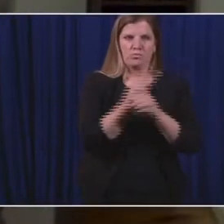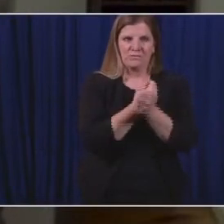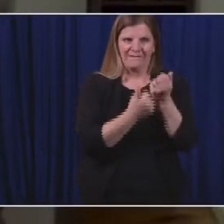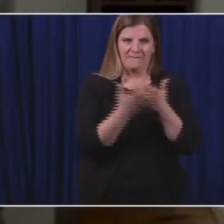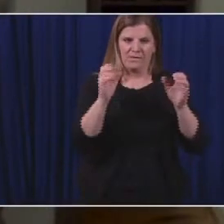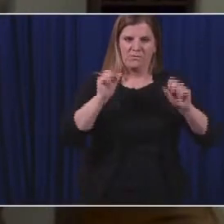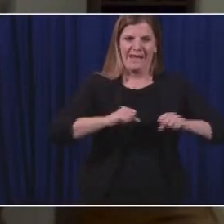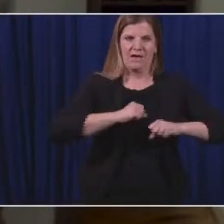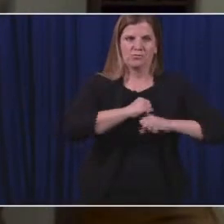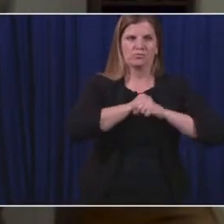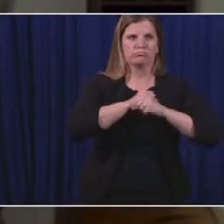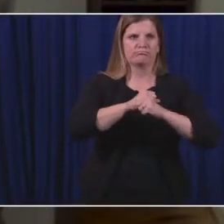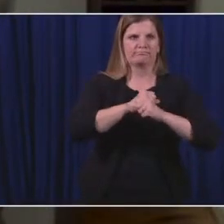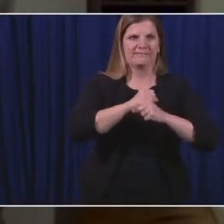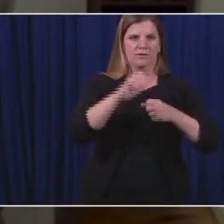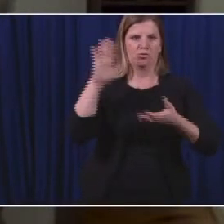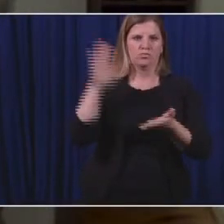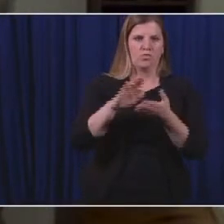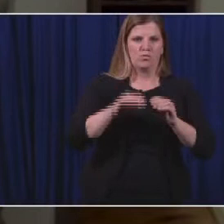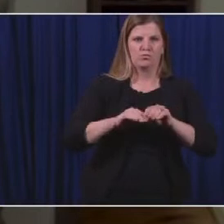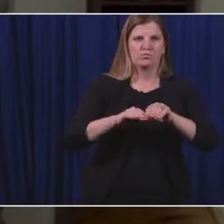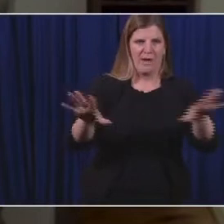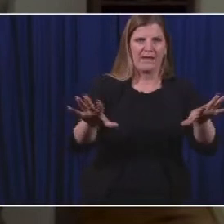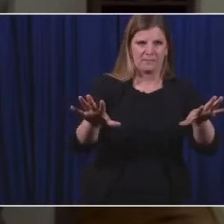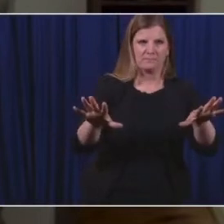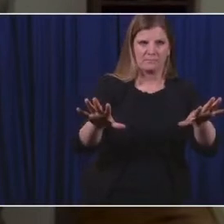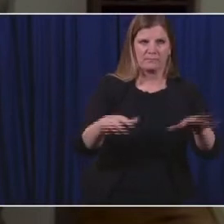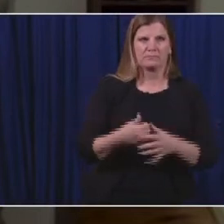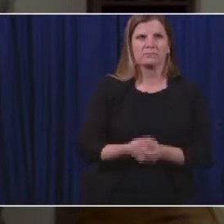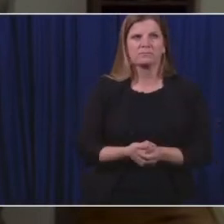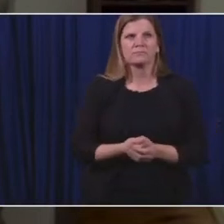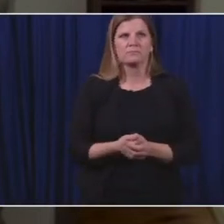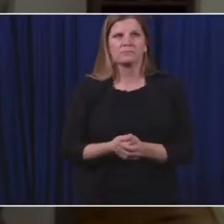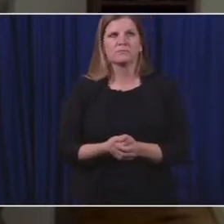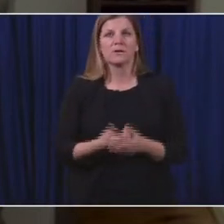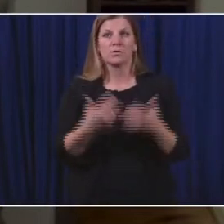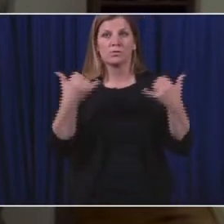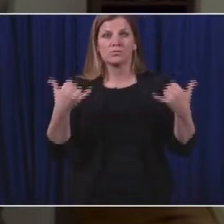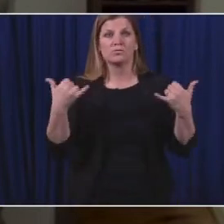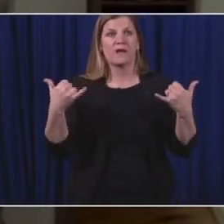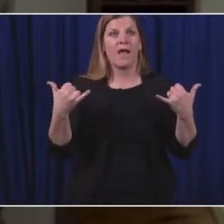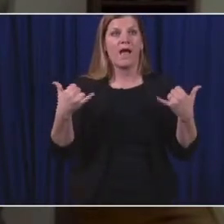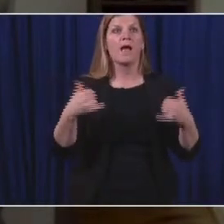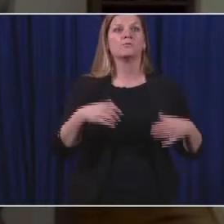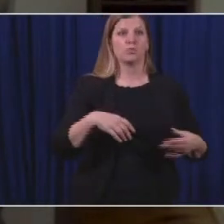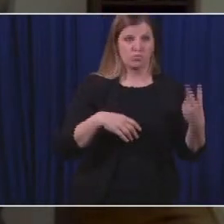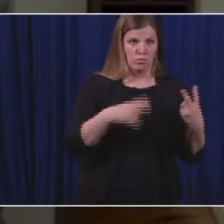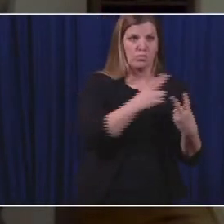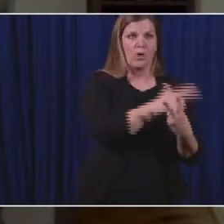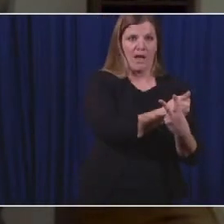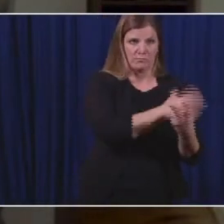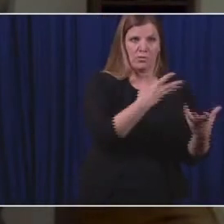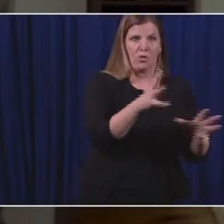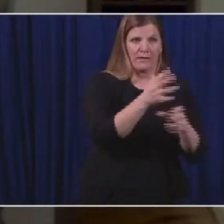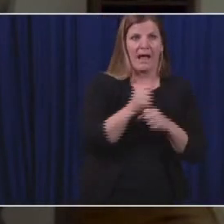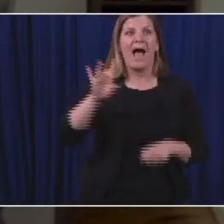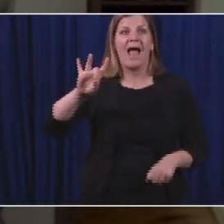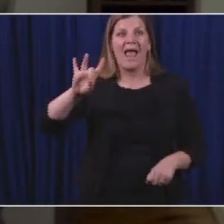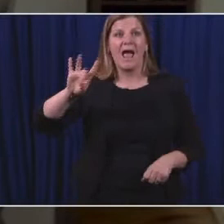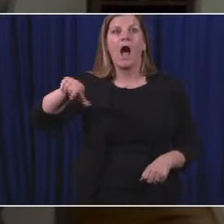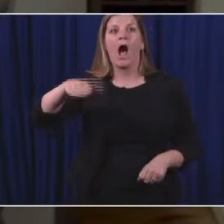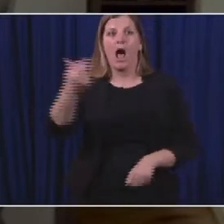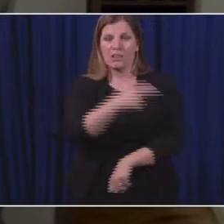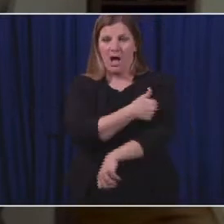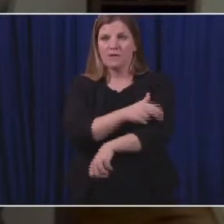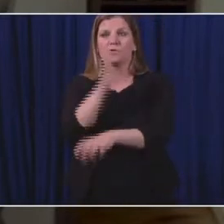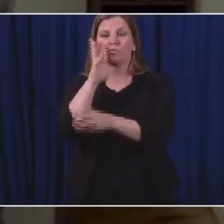Tomorrow, 8 other hospitals in Ohio are scheduled to receive the vaccine. They are as follows: